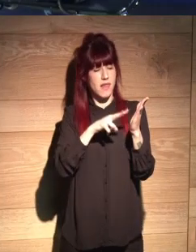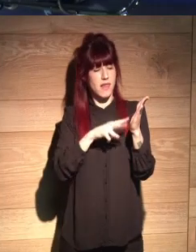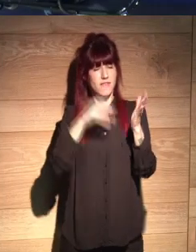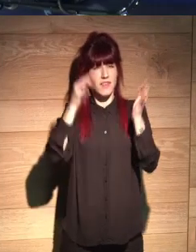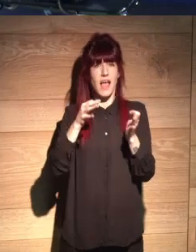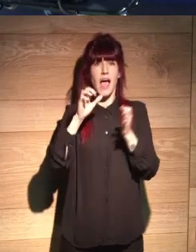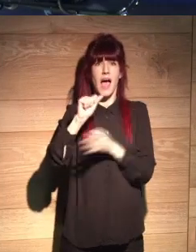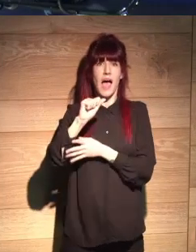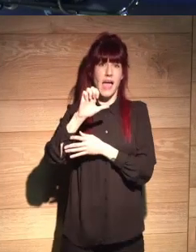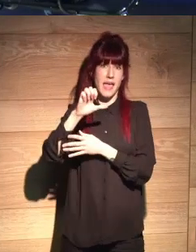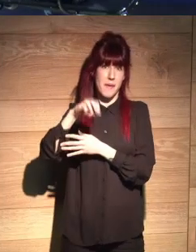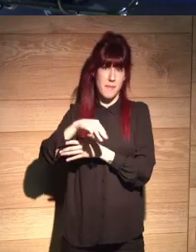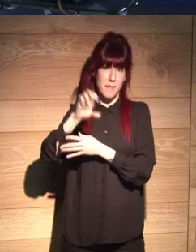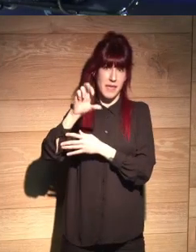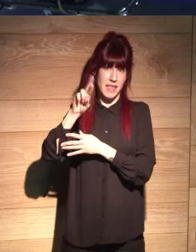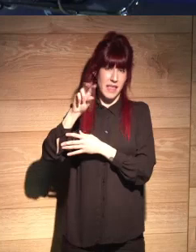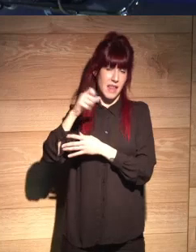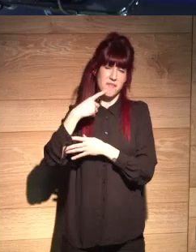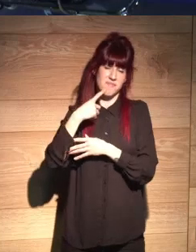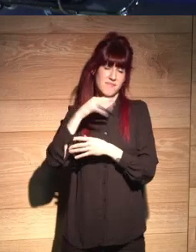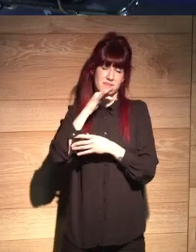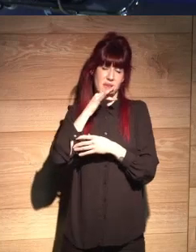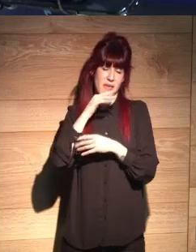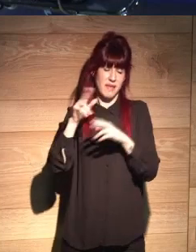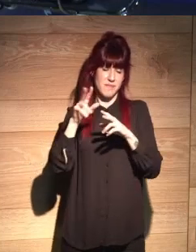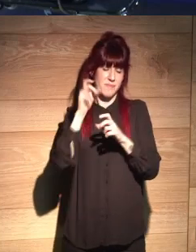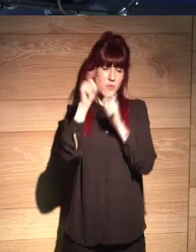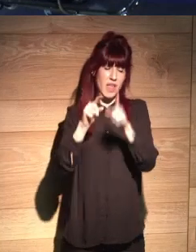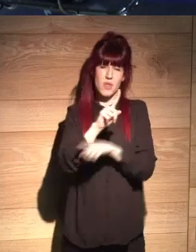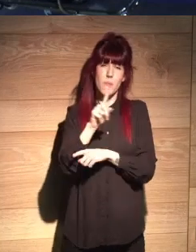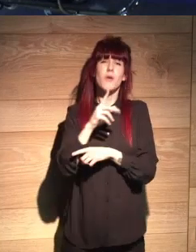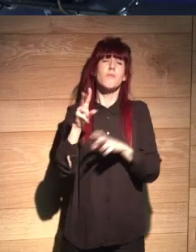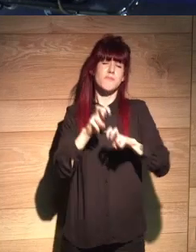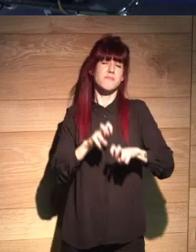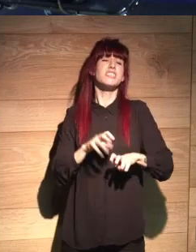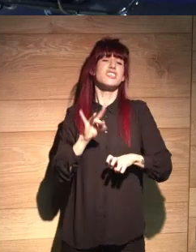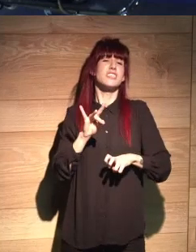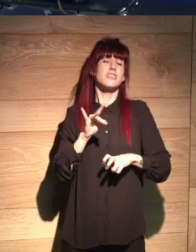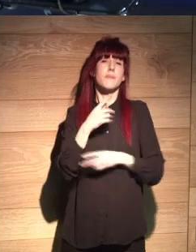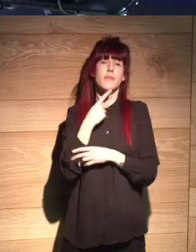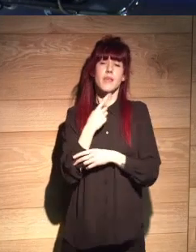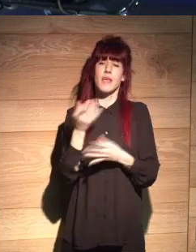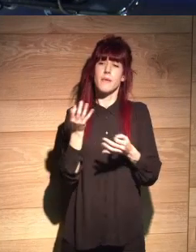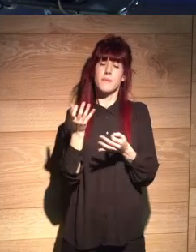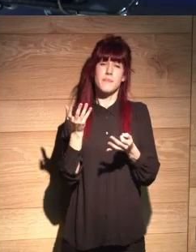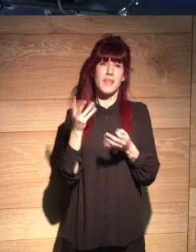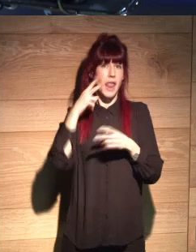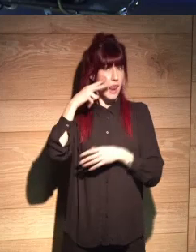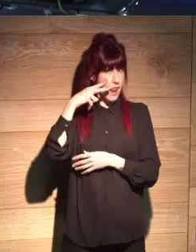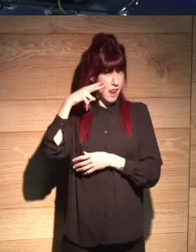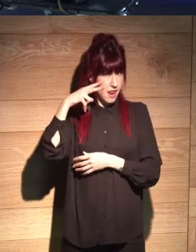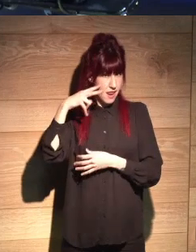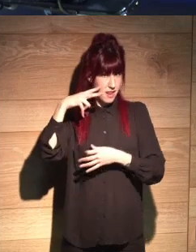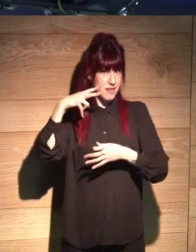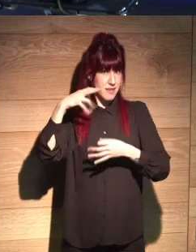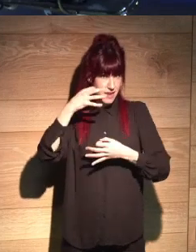Reading studies on this topic, and we haven't thought about that in IMNR yet. We talk very much about the fact that in